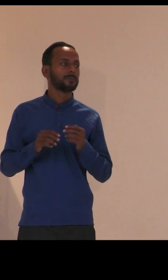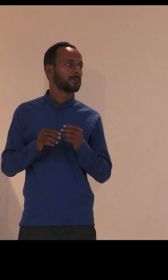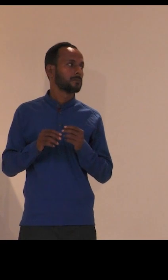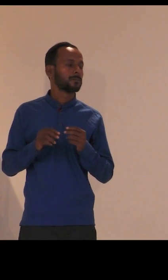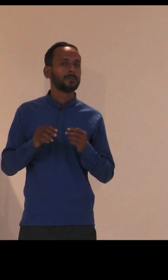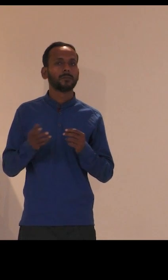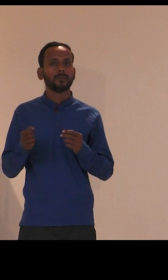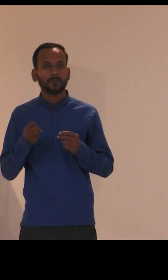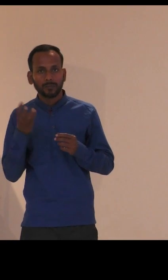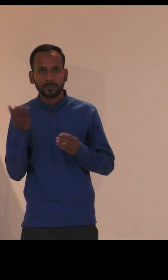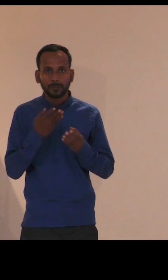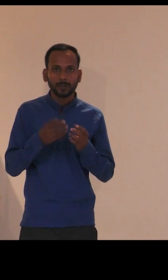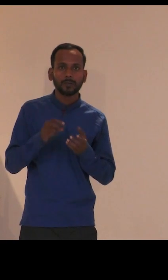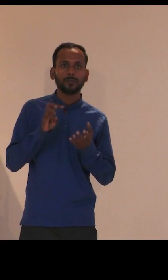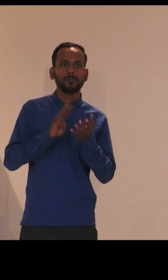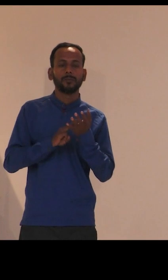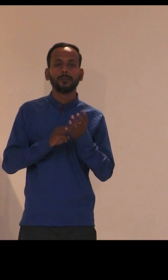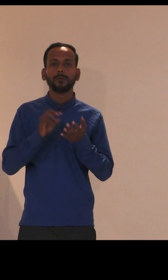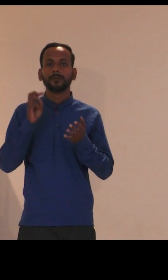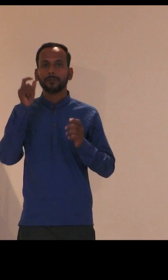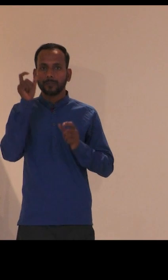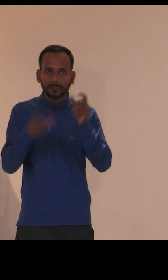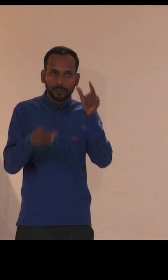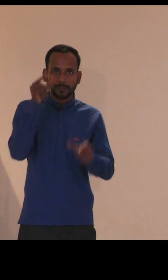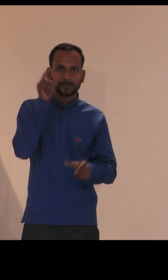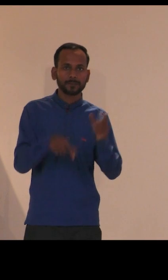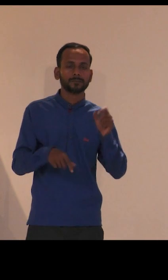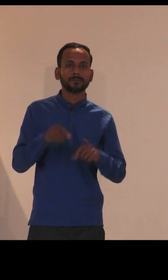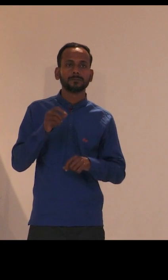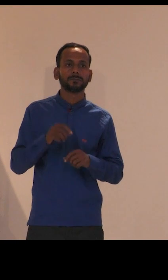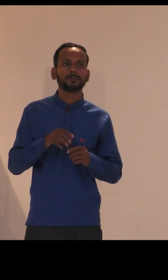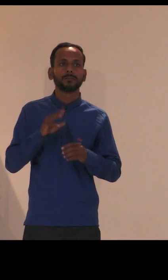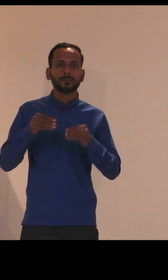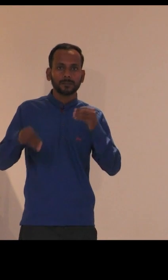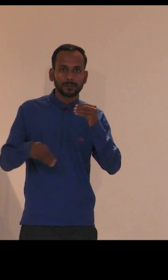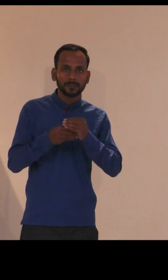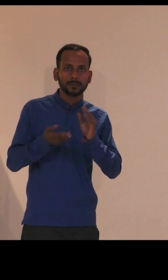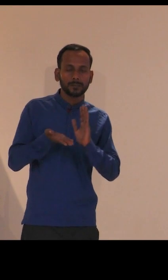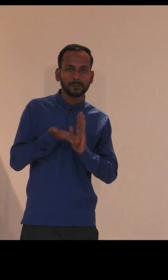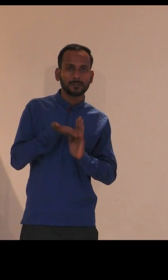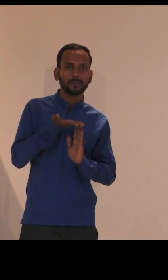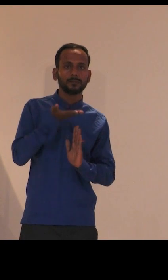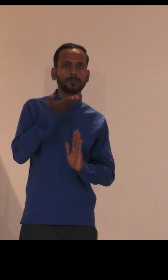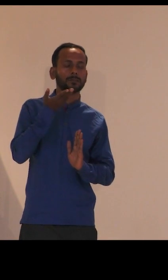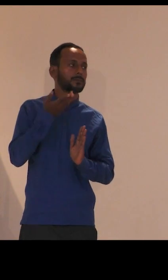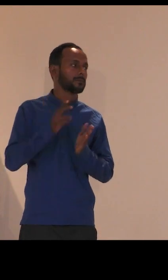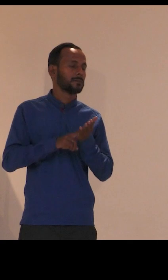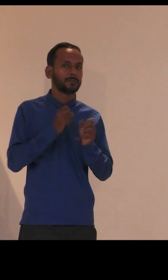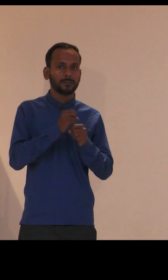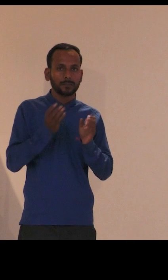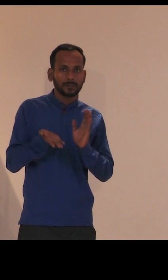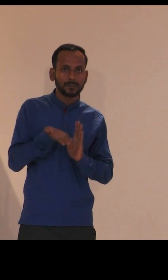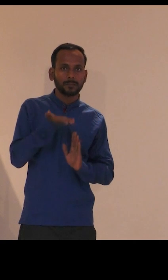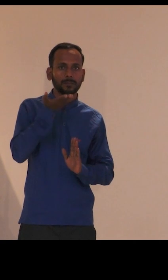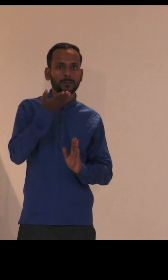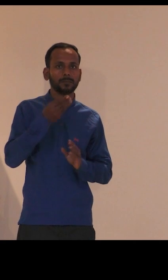the number of volunteers who wanted to join PARI and do something, that kept growing. So that itself meant that we